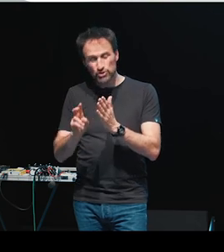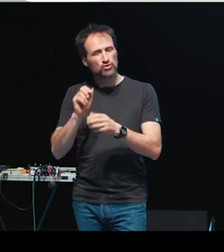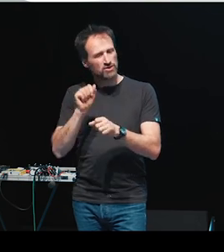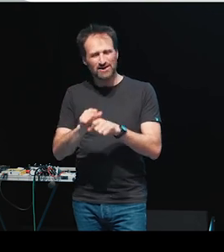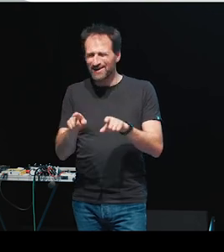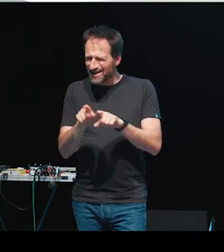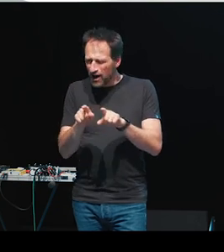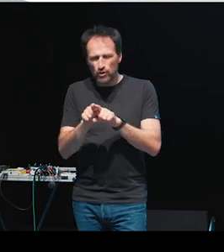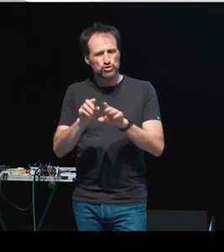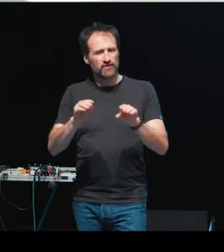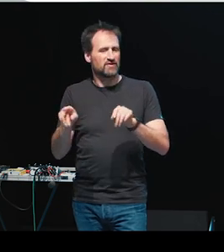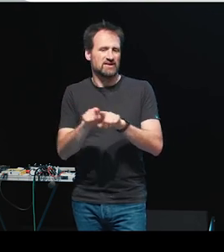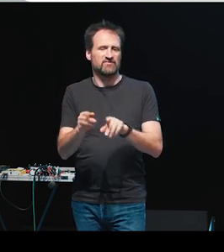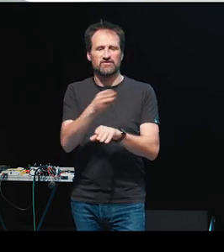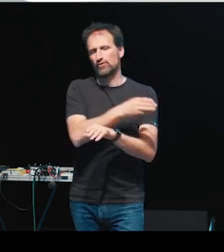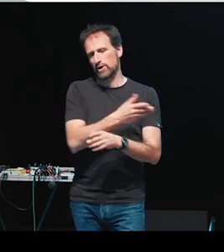before.